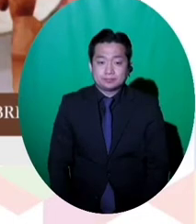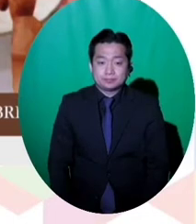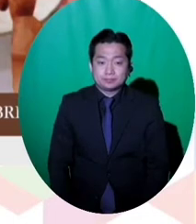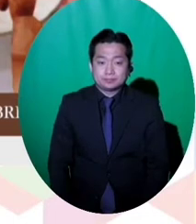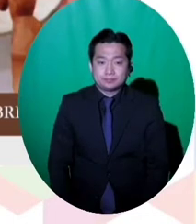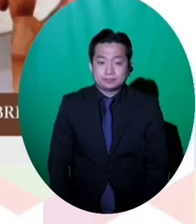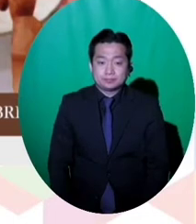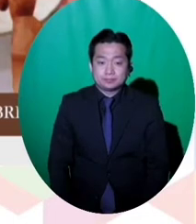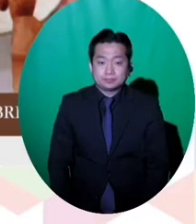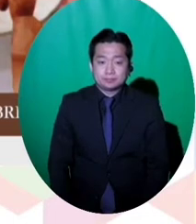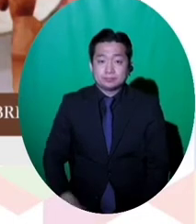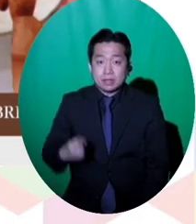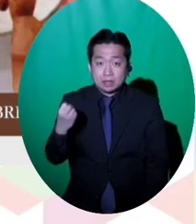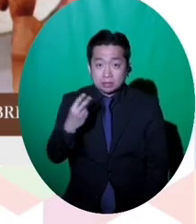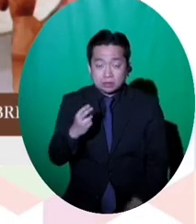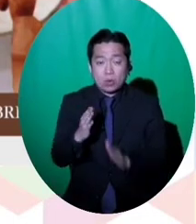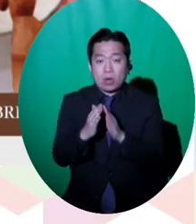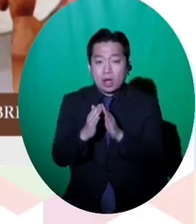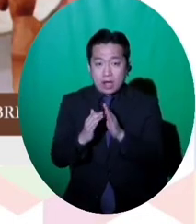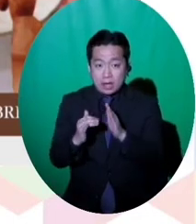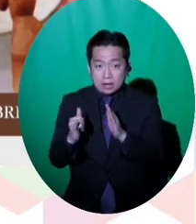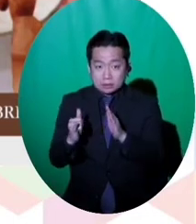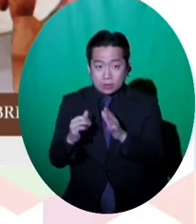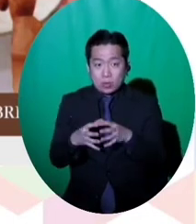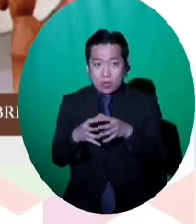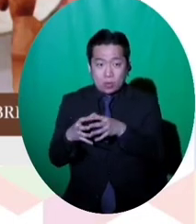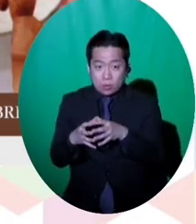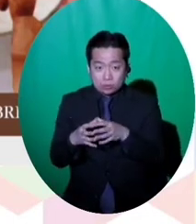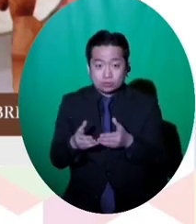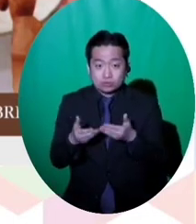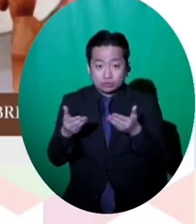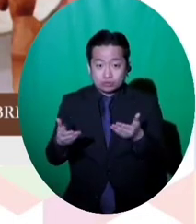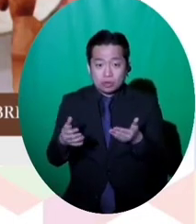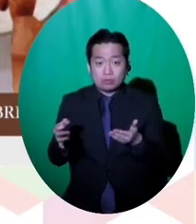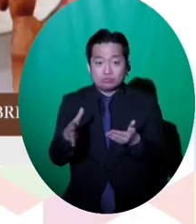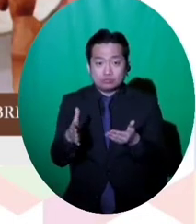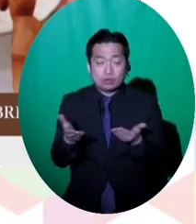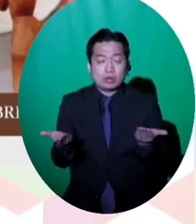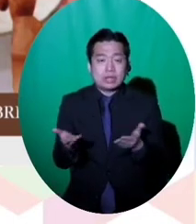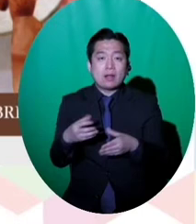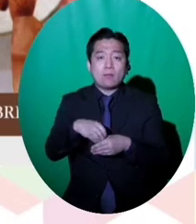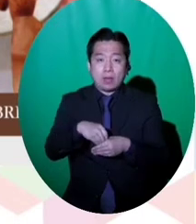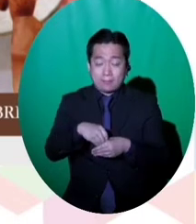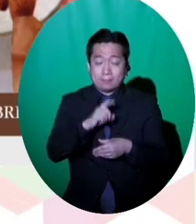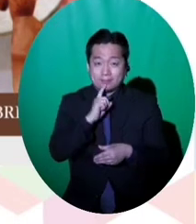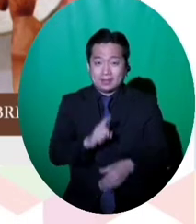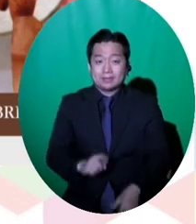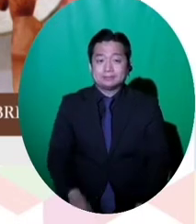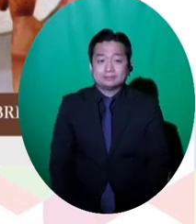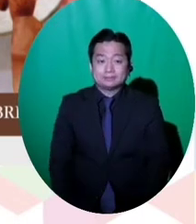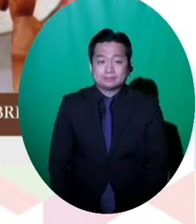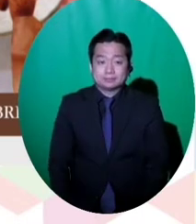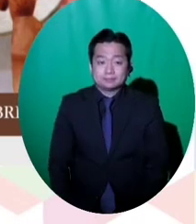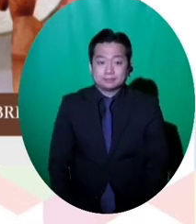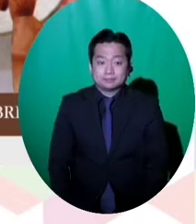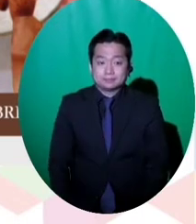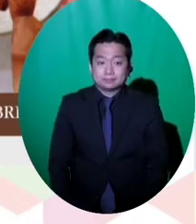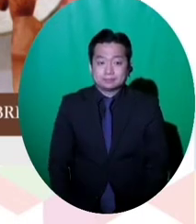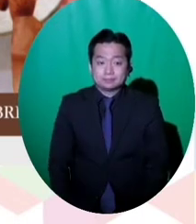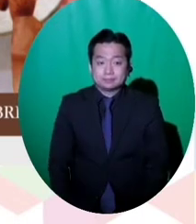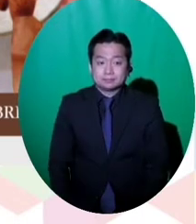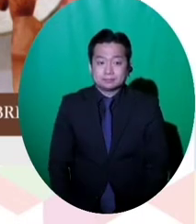many countries, including Korea, measure at least to some extent through systematic time use surveys that allow us to